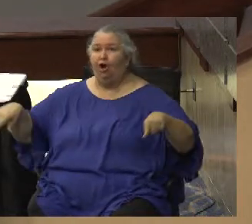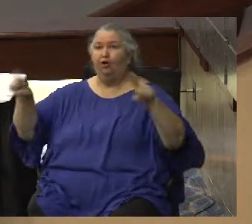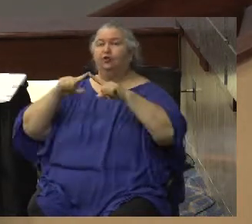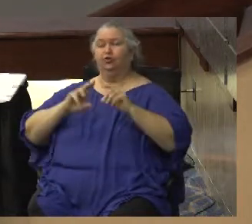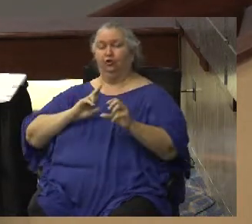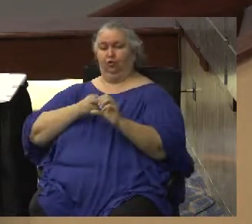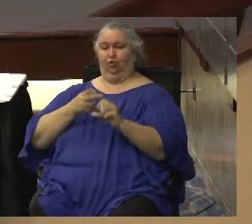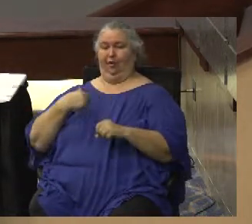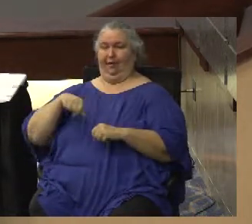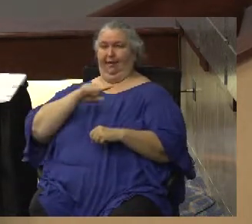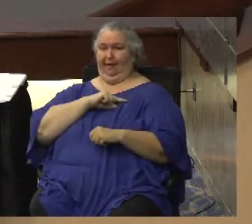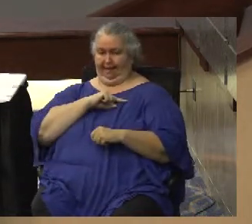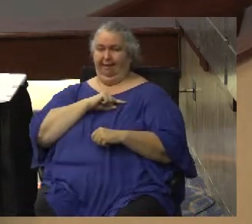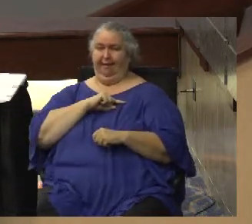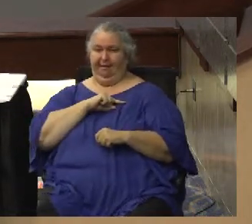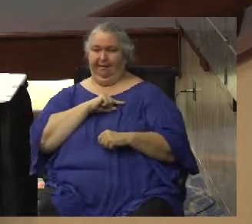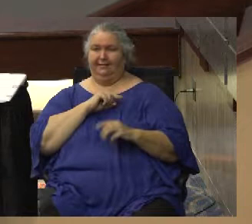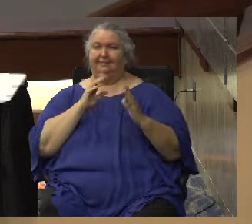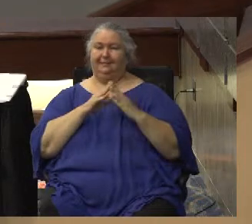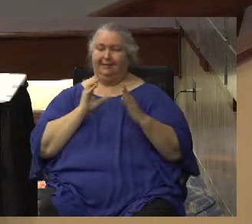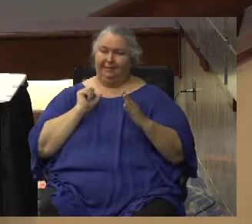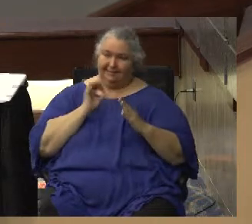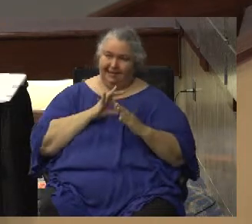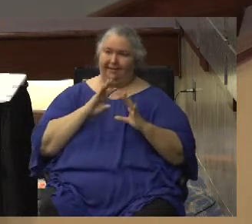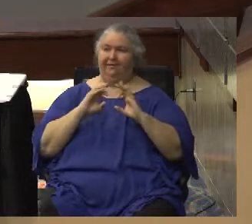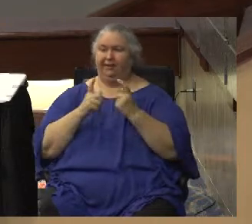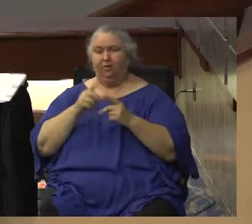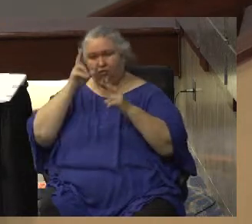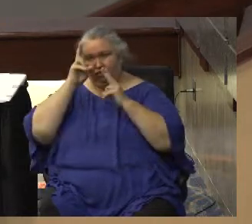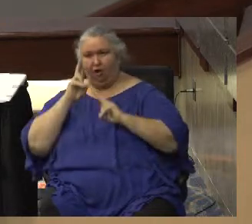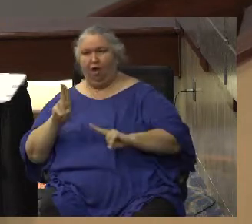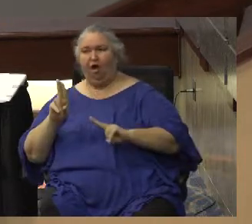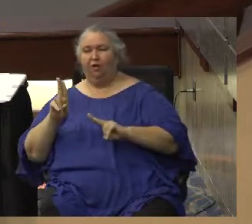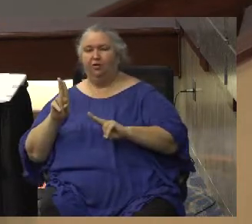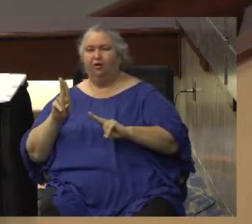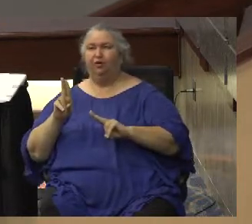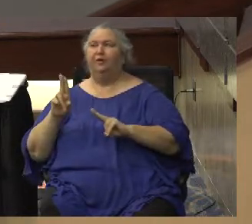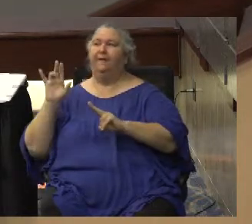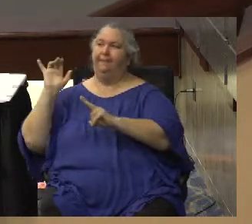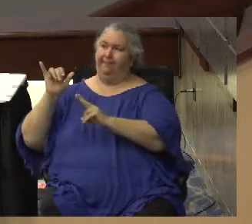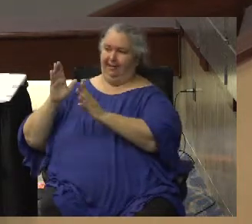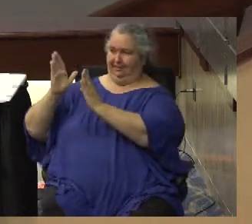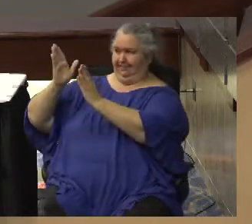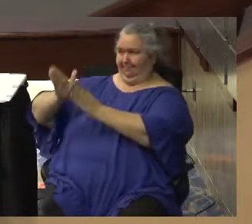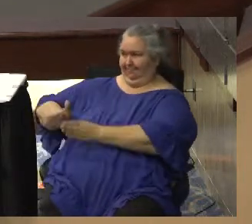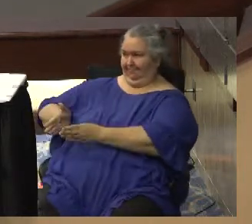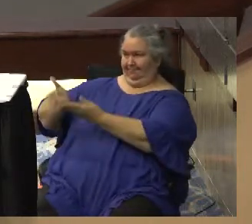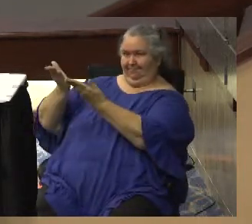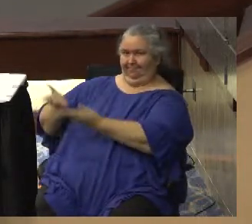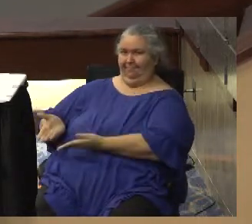council, the city staff, and me in honoring the contributions of this distinguished Wacoan.